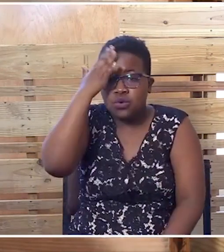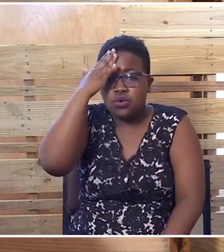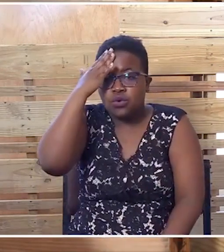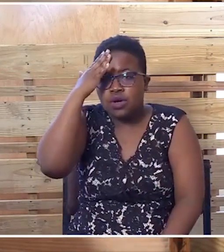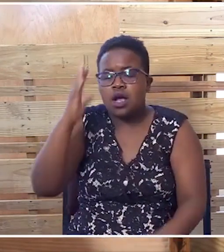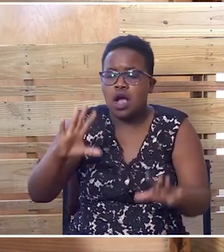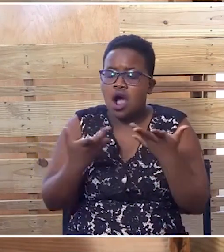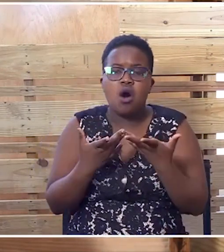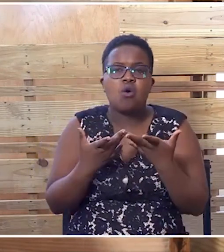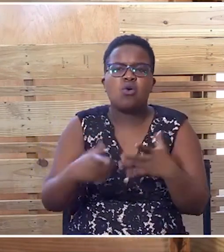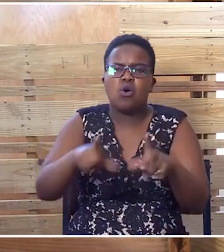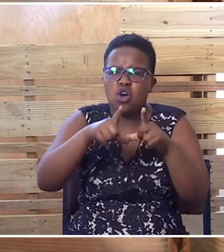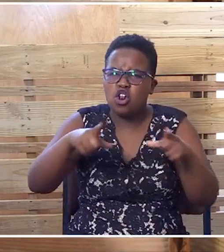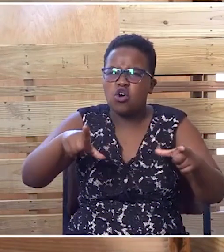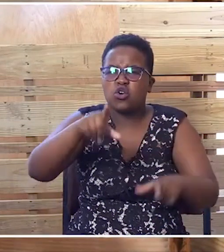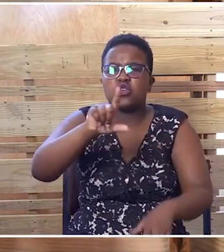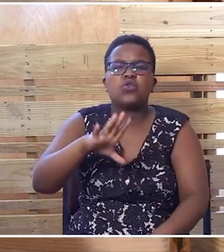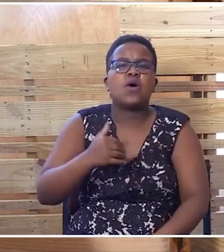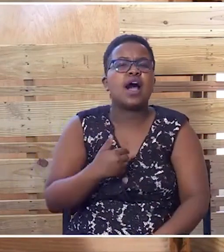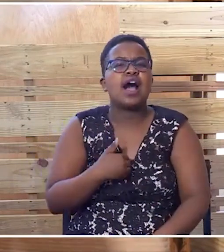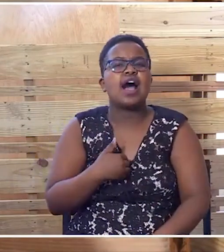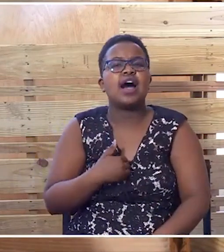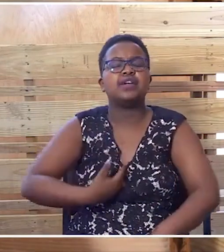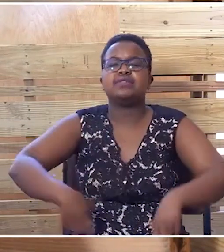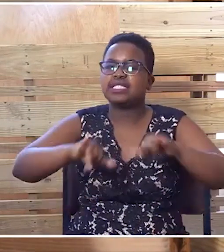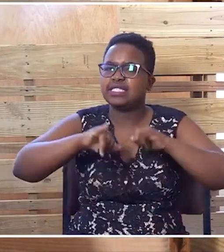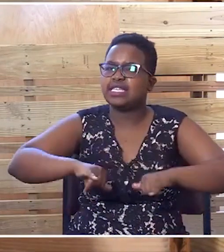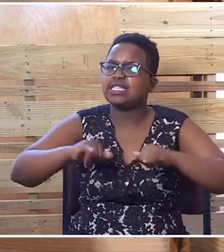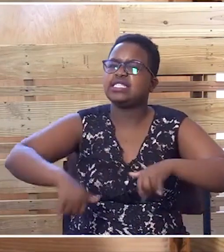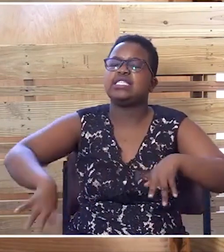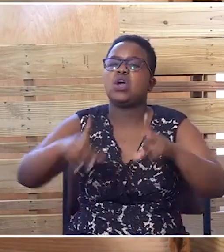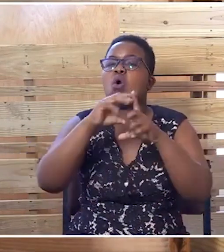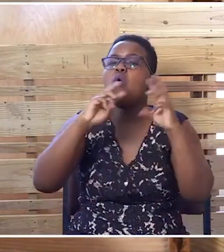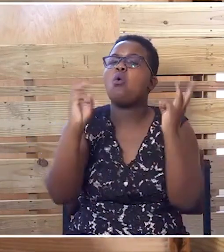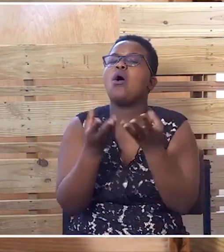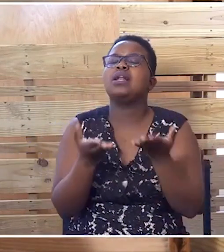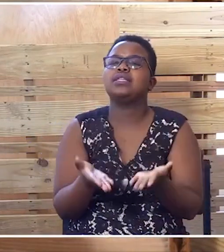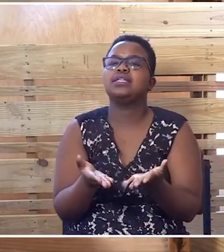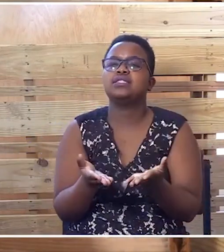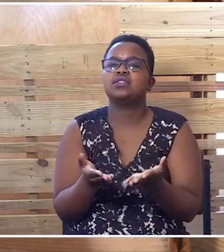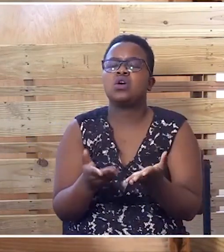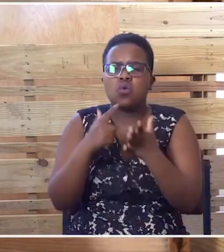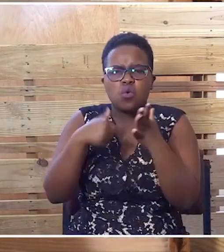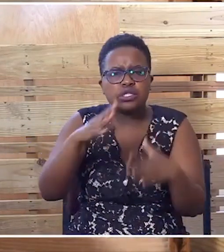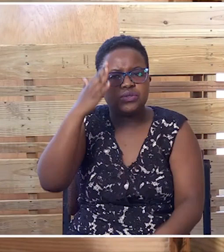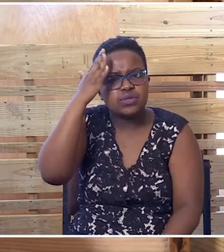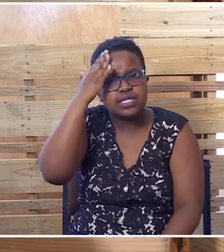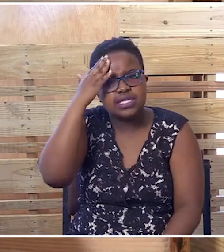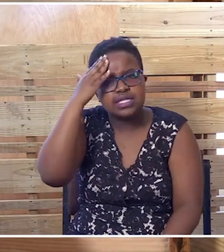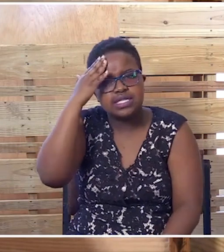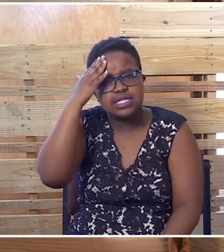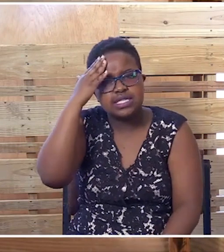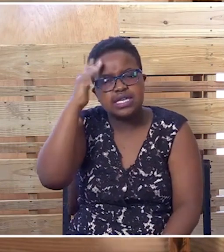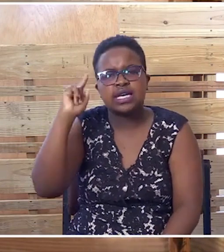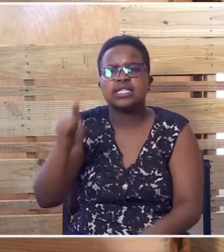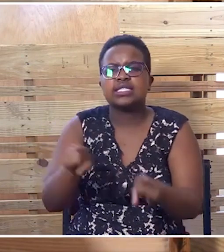how long you've been living in this world at home, you know, what do you think is the purpose of those rules that you're